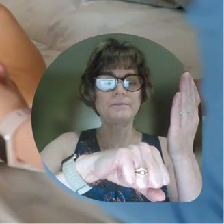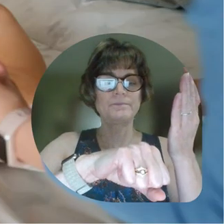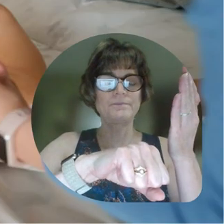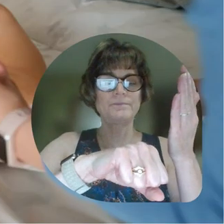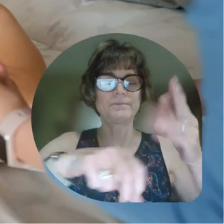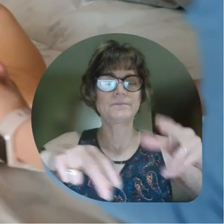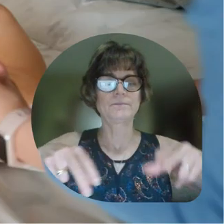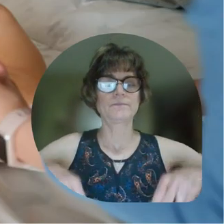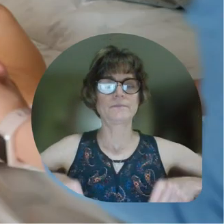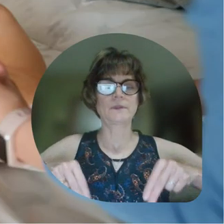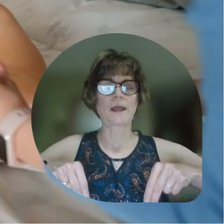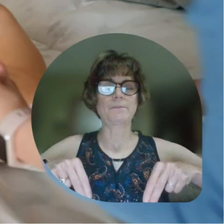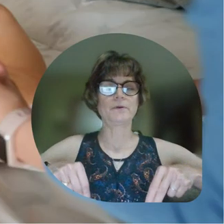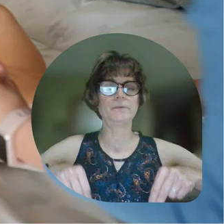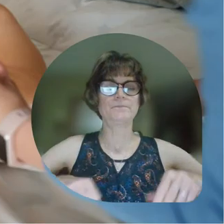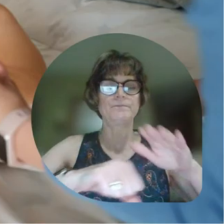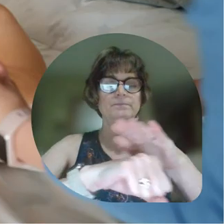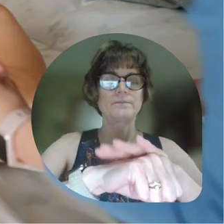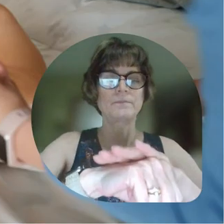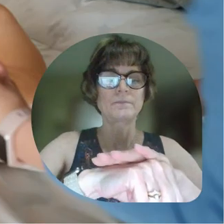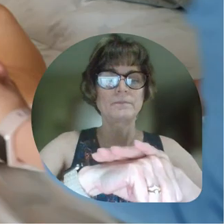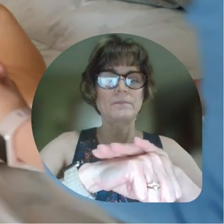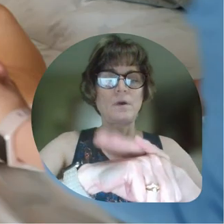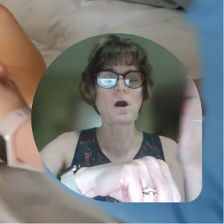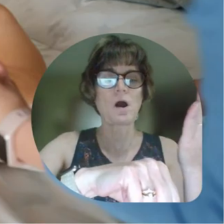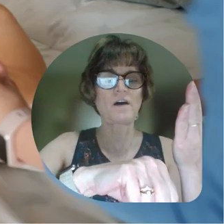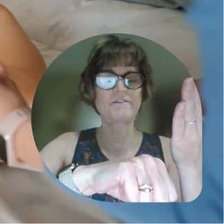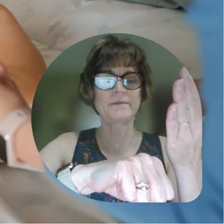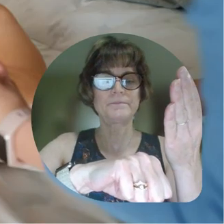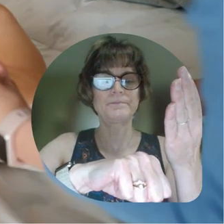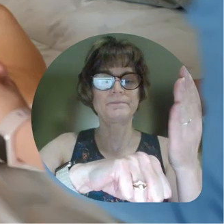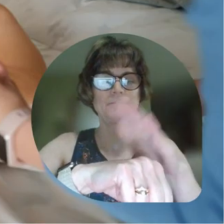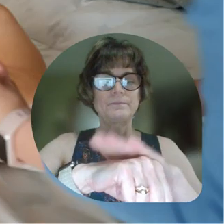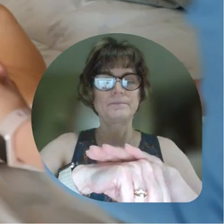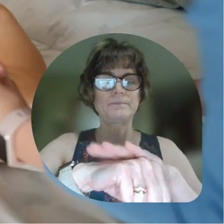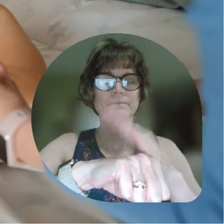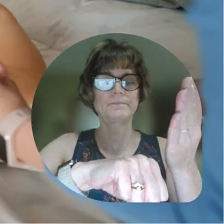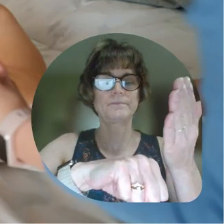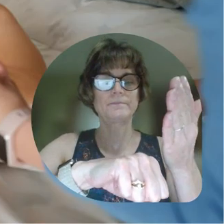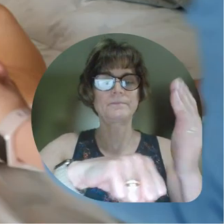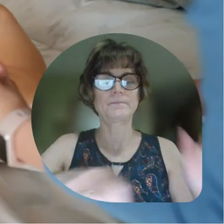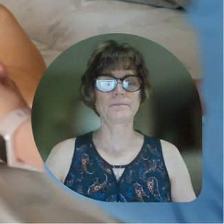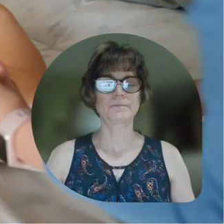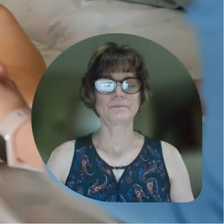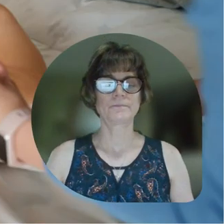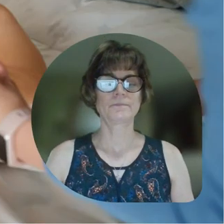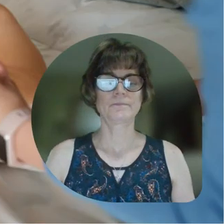off. Diaper, off.